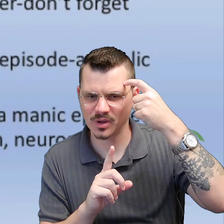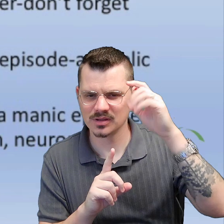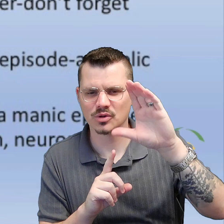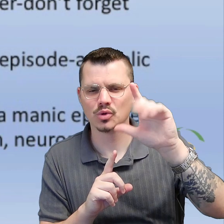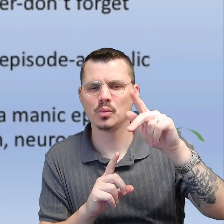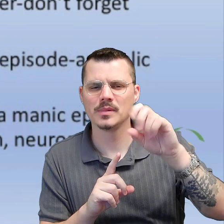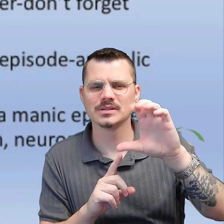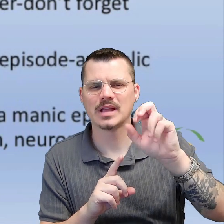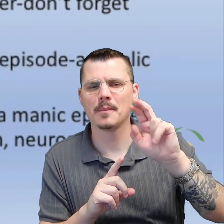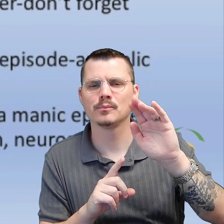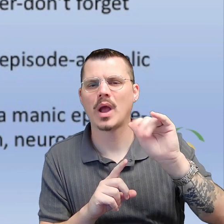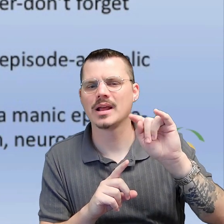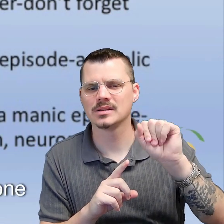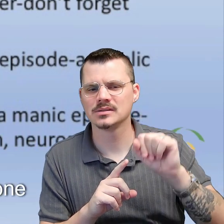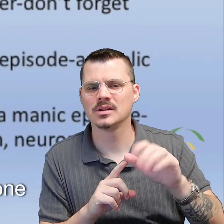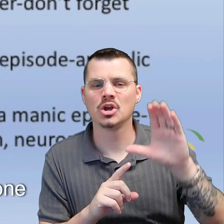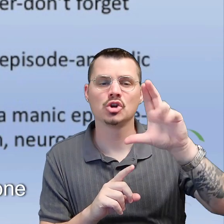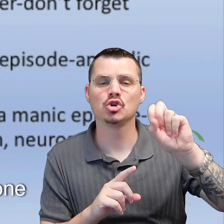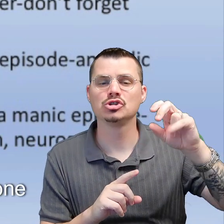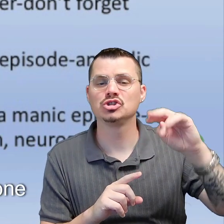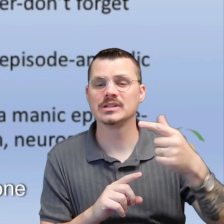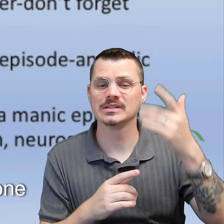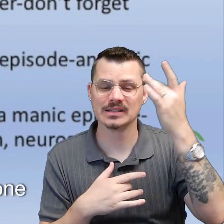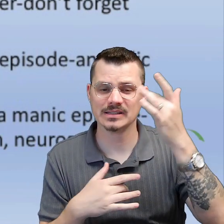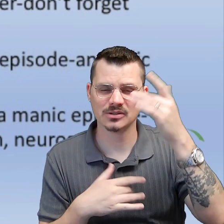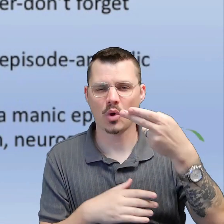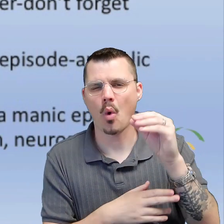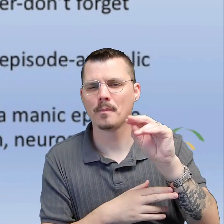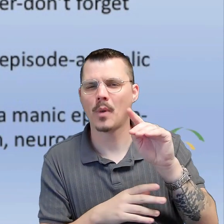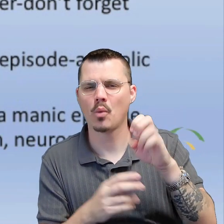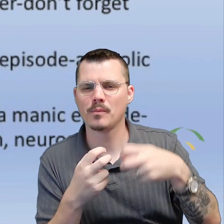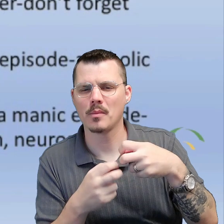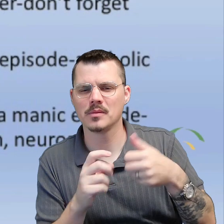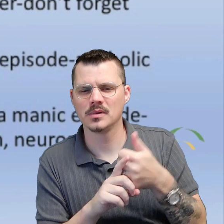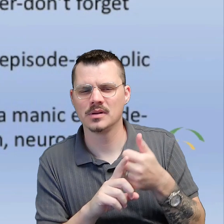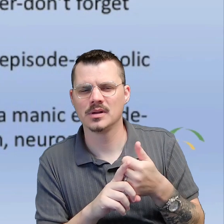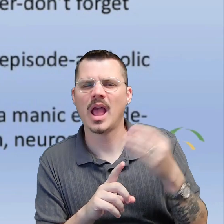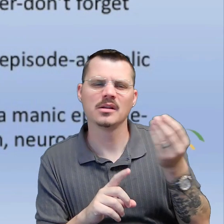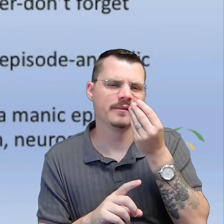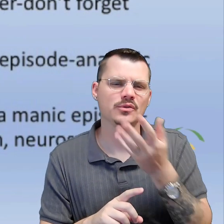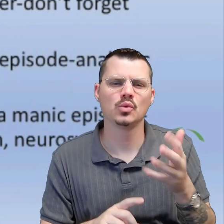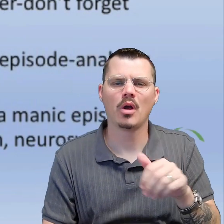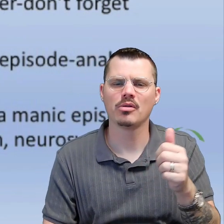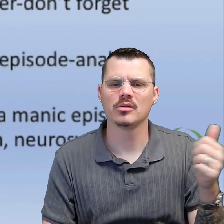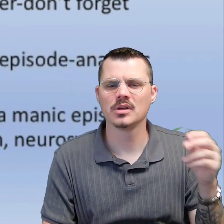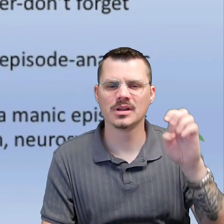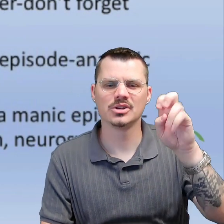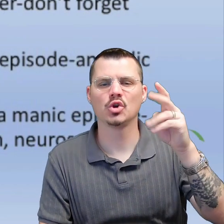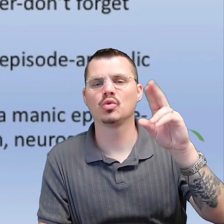lupus cerebritis. Cushing's disease, which is a hormone problem. and a few